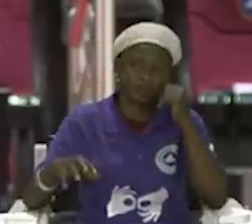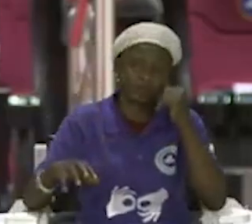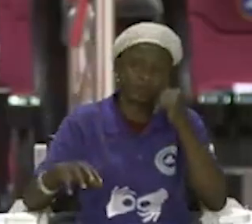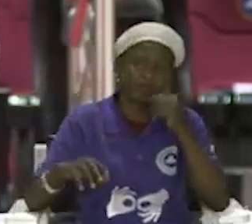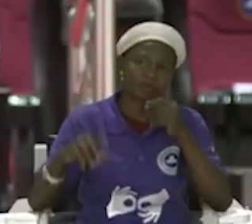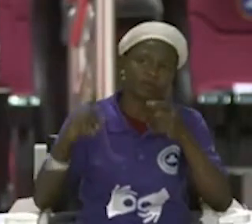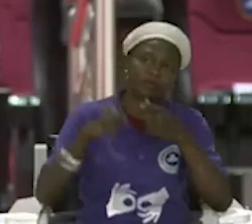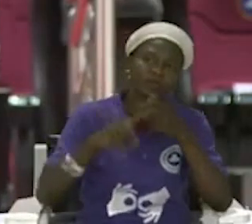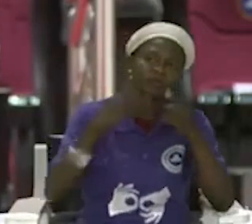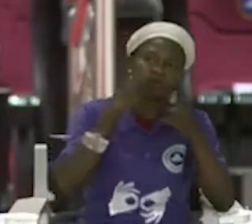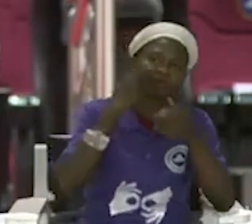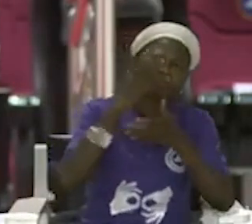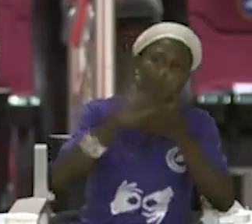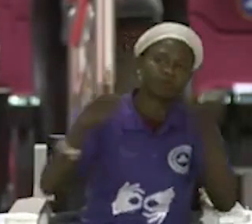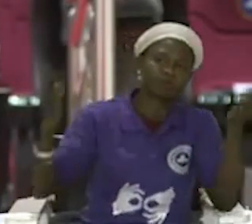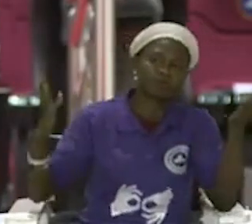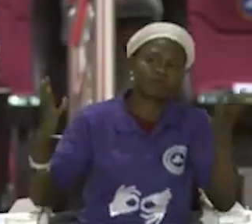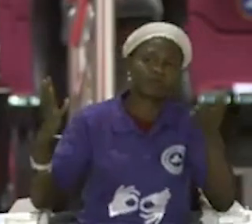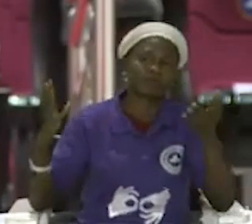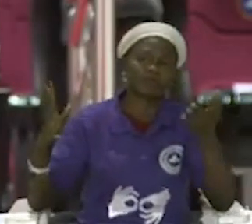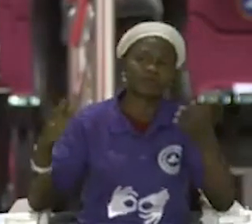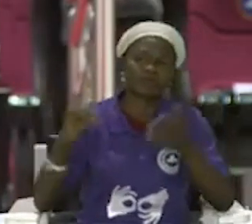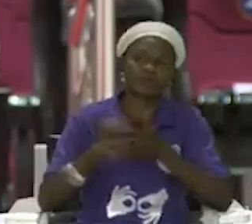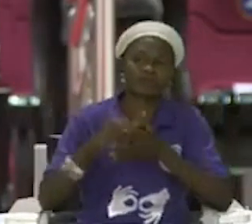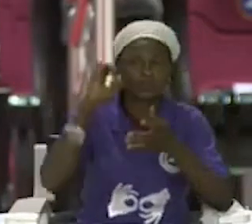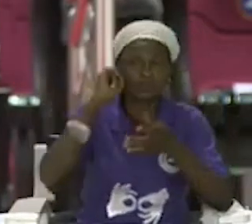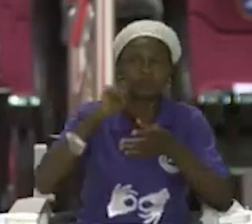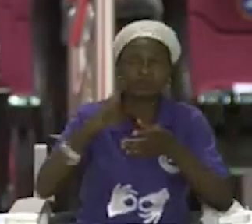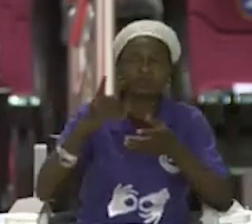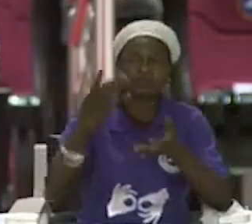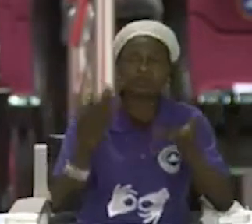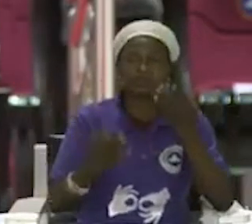to speak something that I'm sure probably